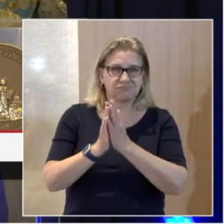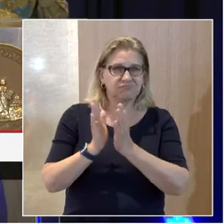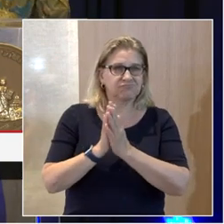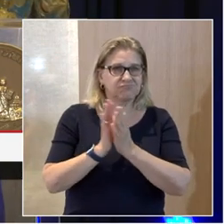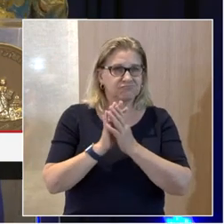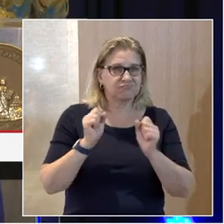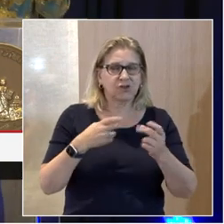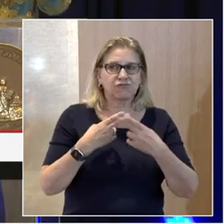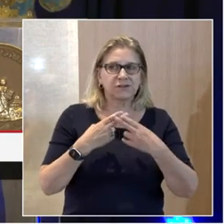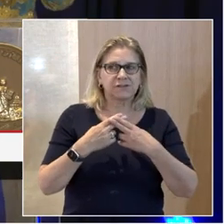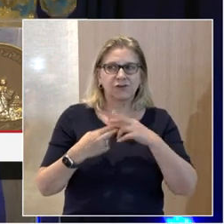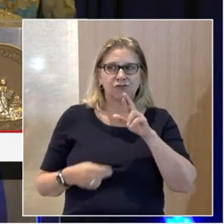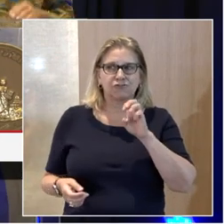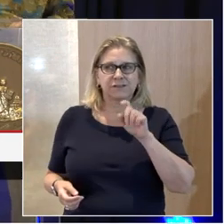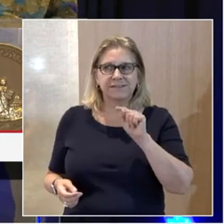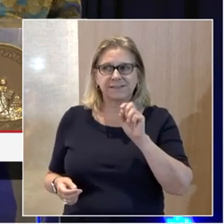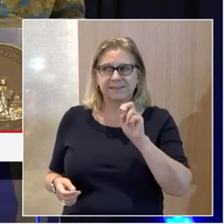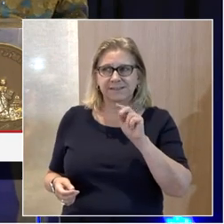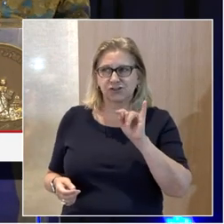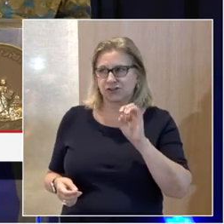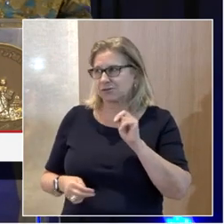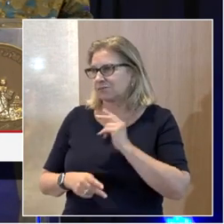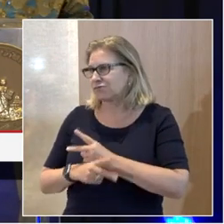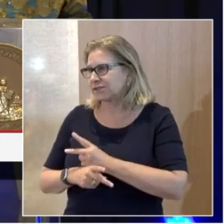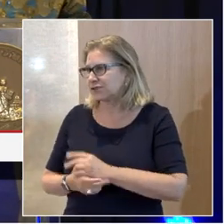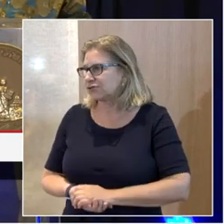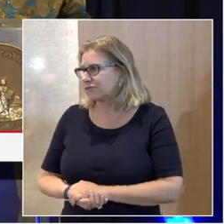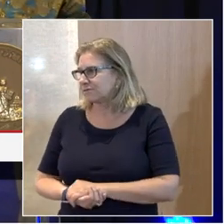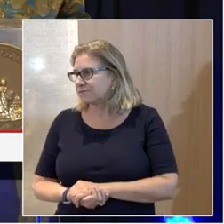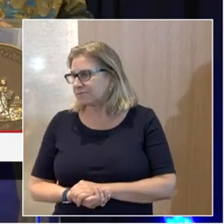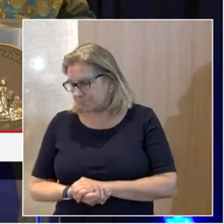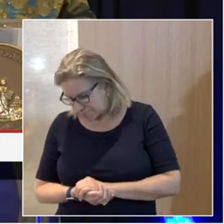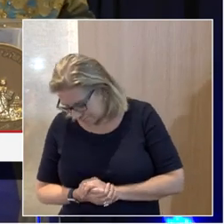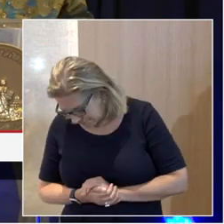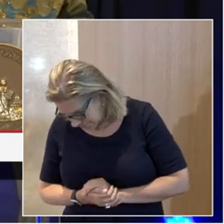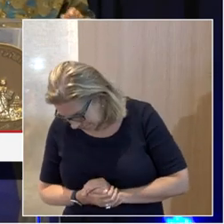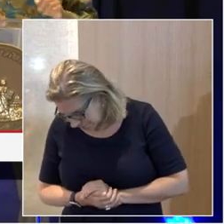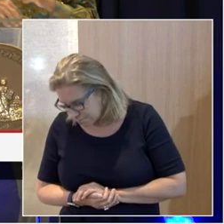all right. Thank you. Okay, just a couple more.